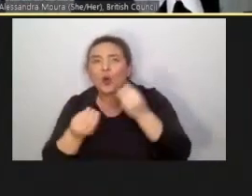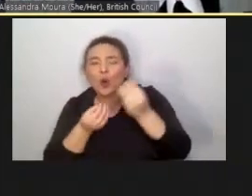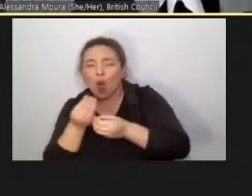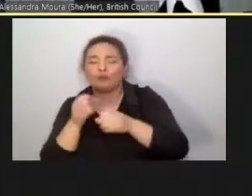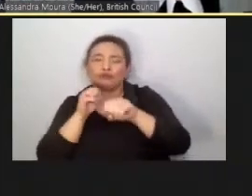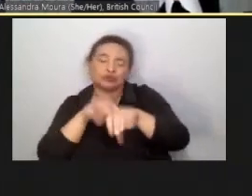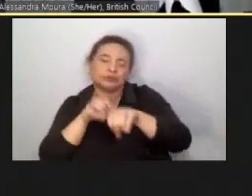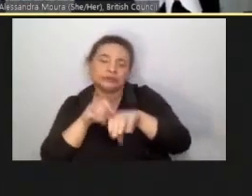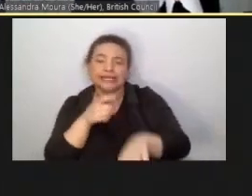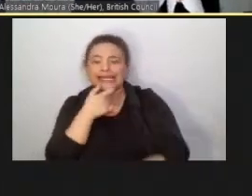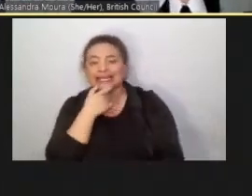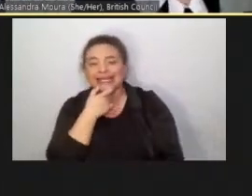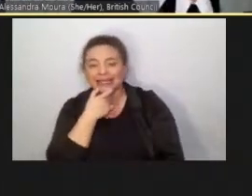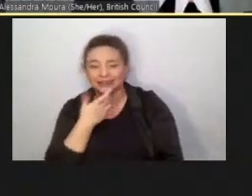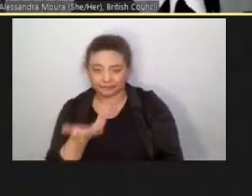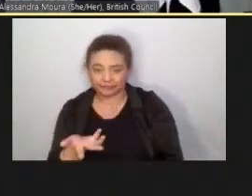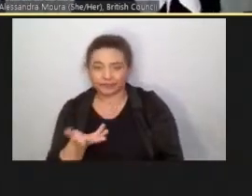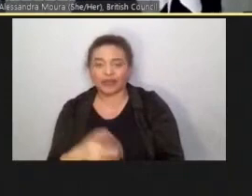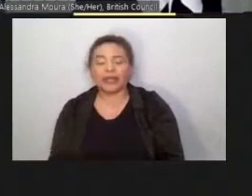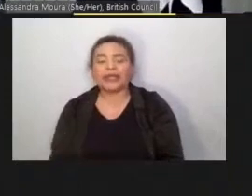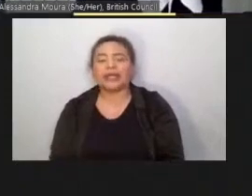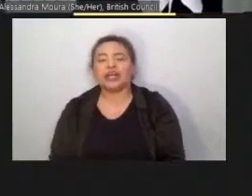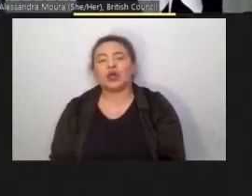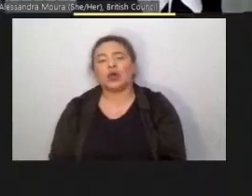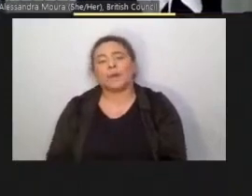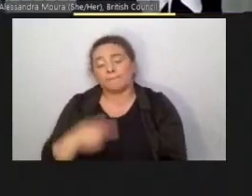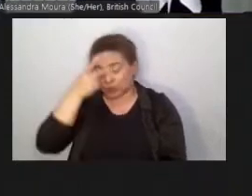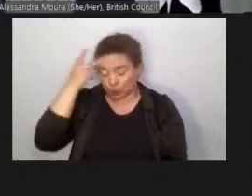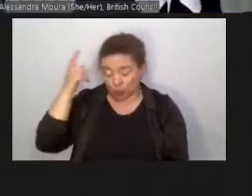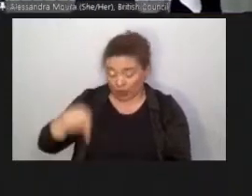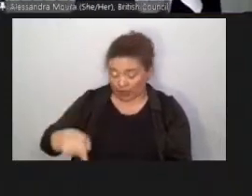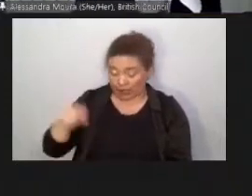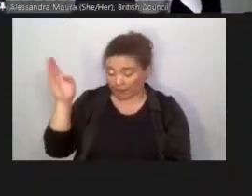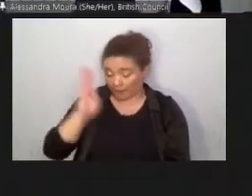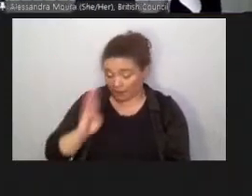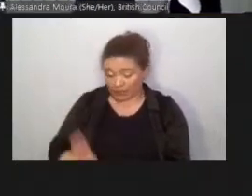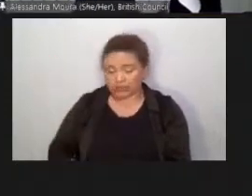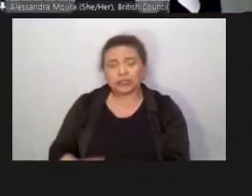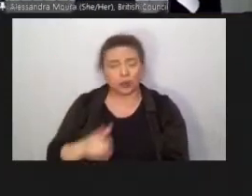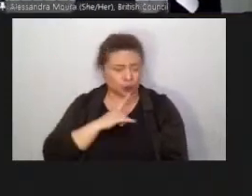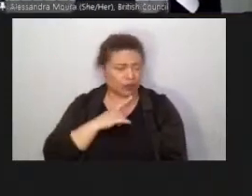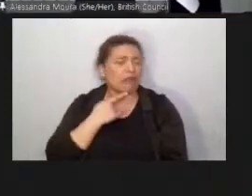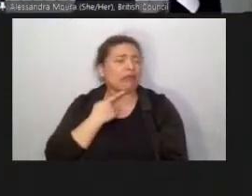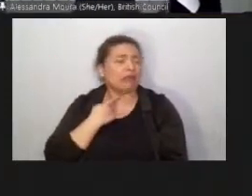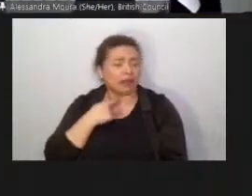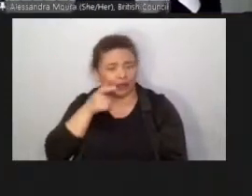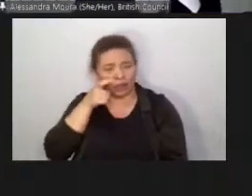in Brazil would be interested. But you can move on. It's a whole